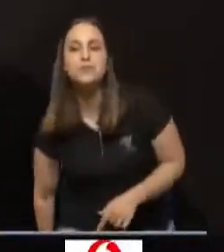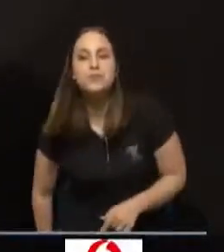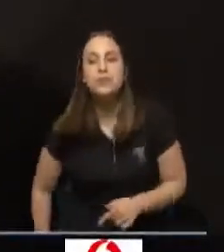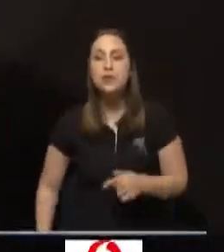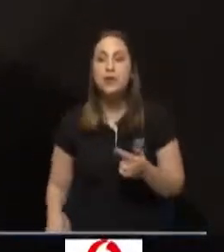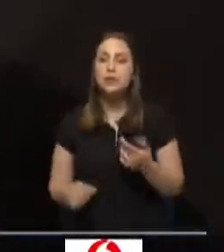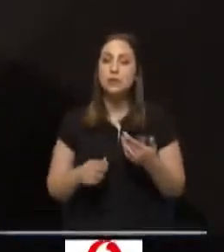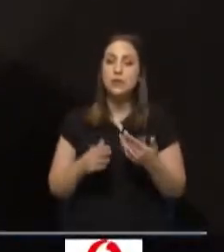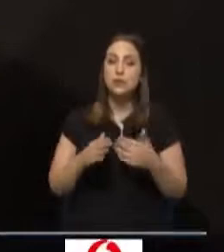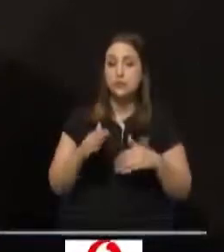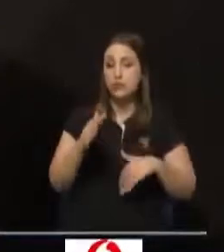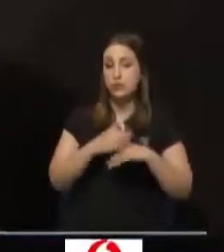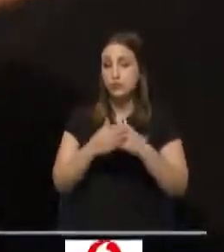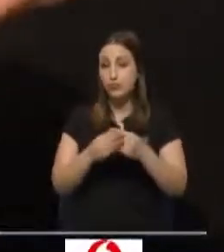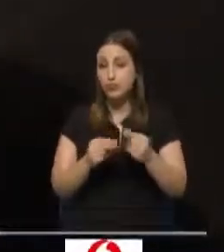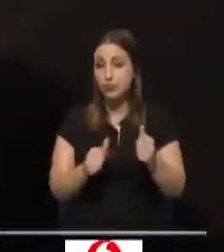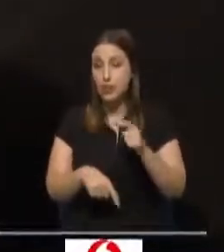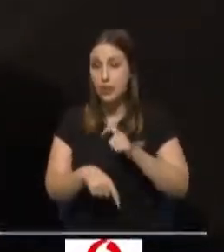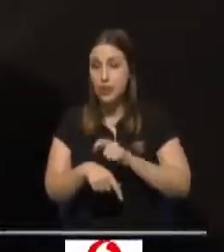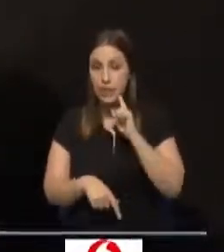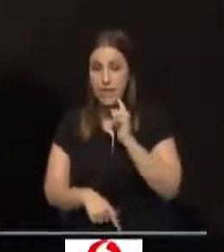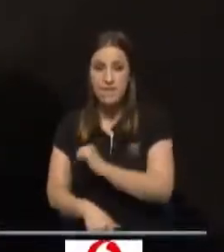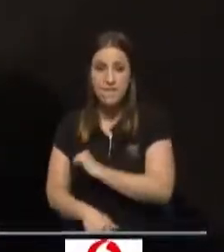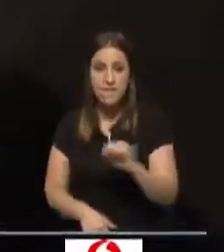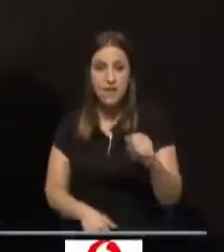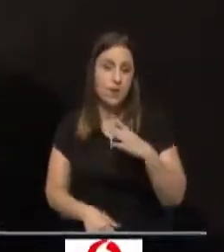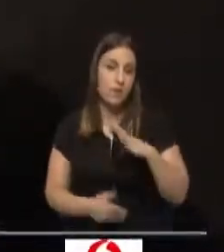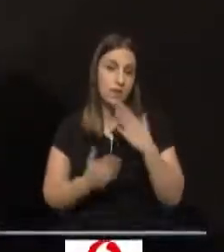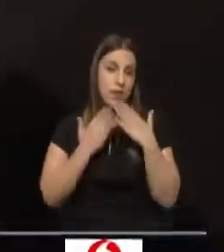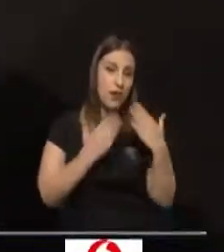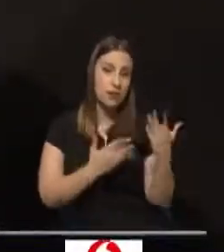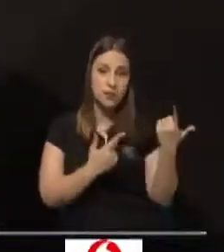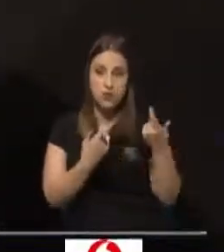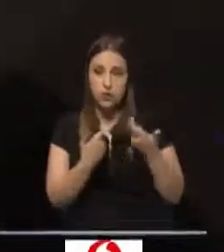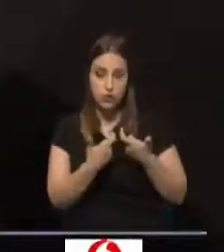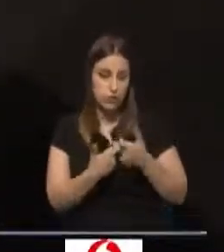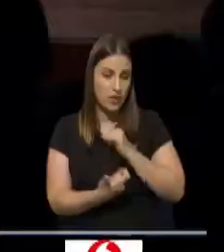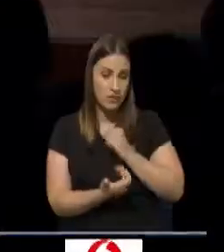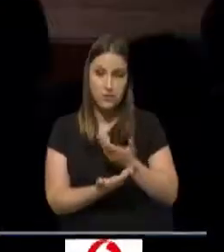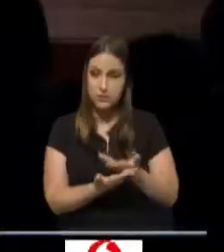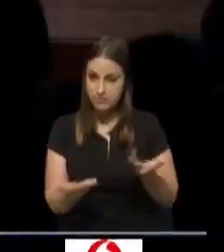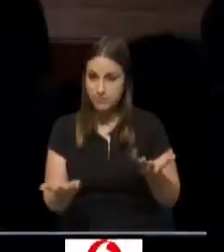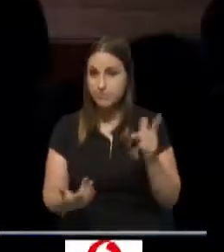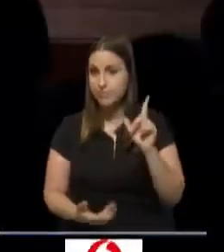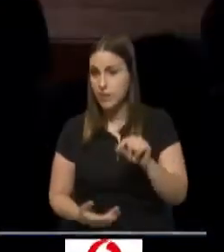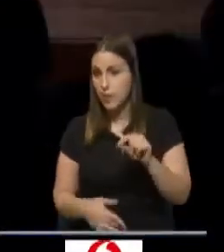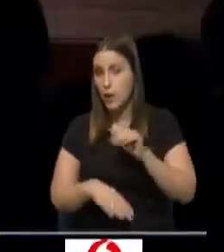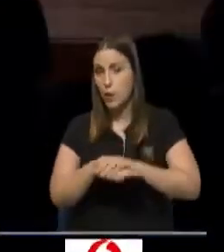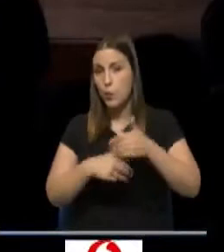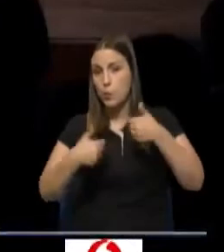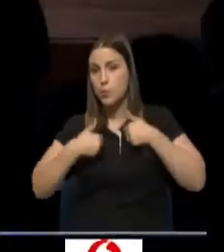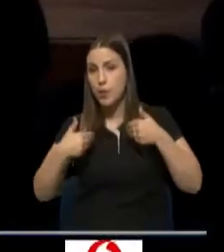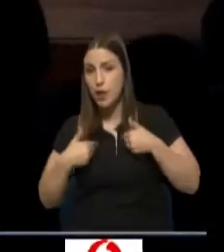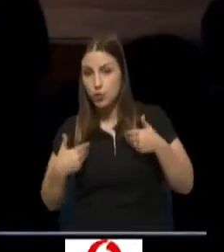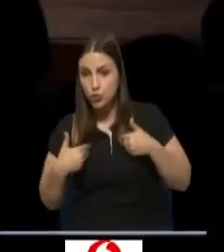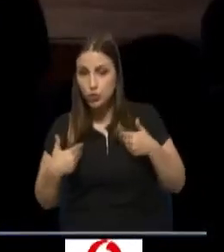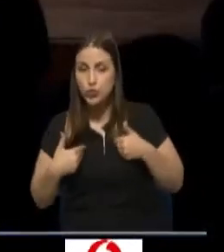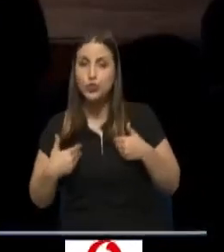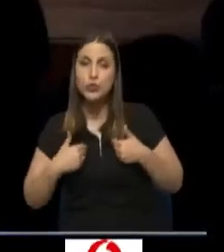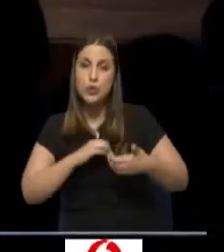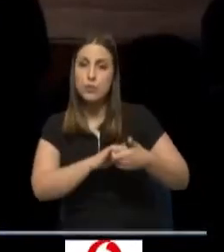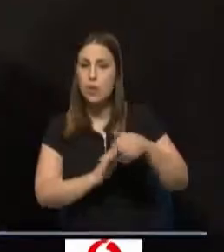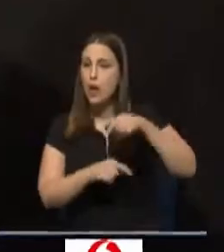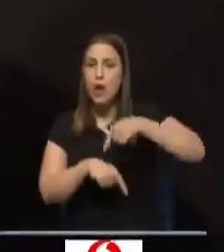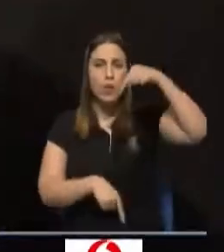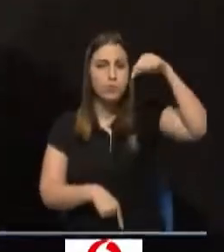to recover things at record time. And I would like to thank everybody and my colleagues for the collaboration